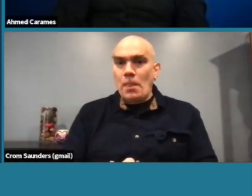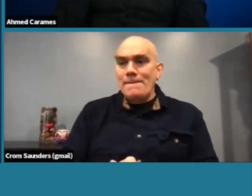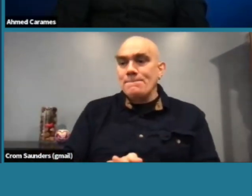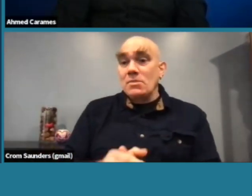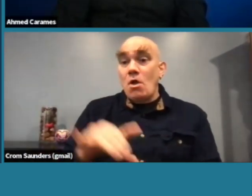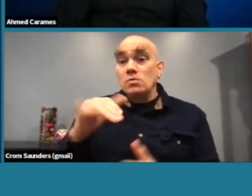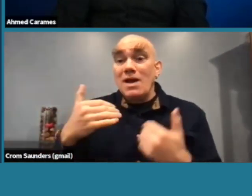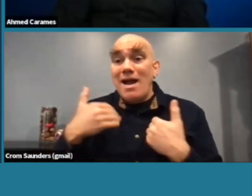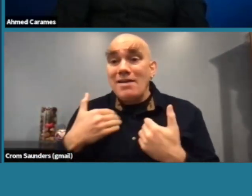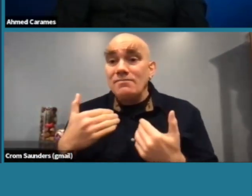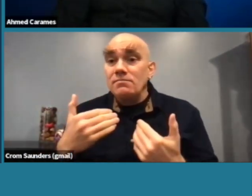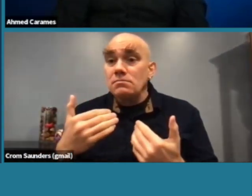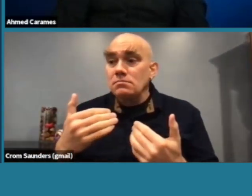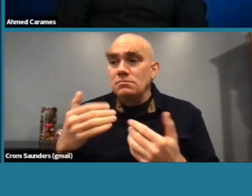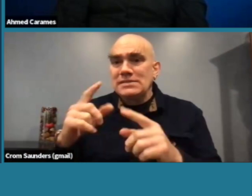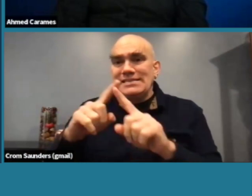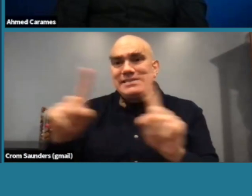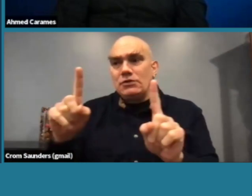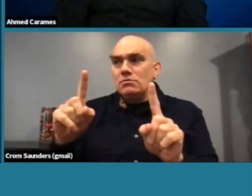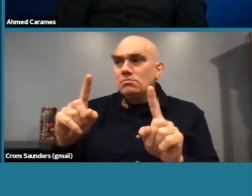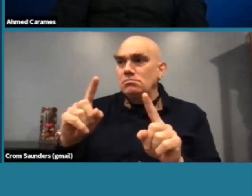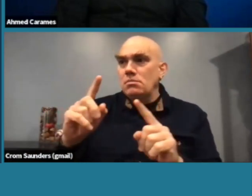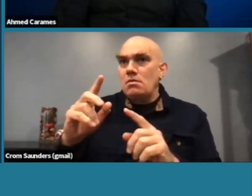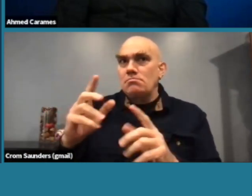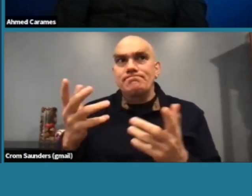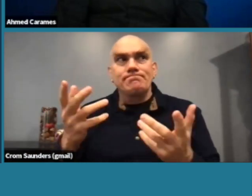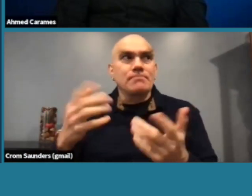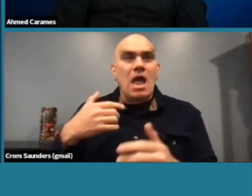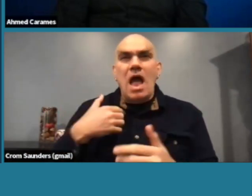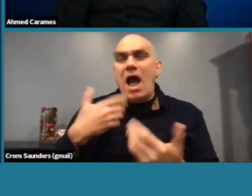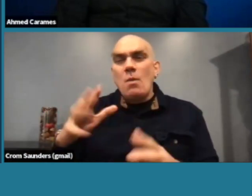see variants in sign languages.